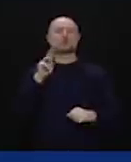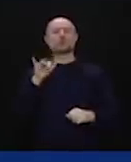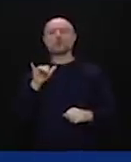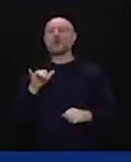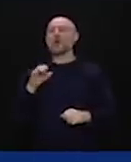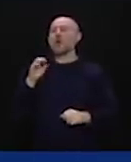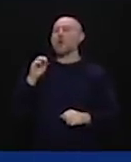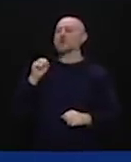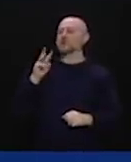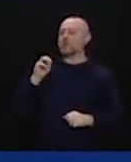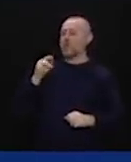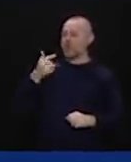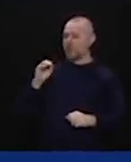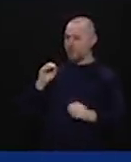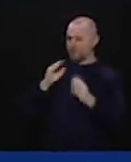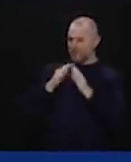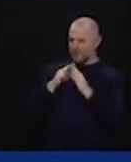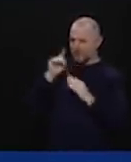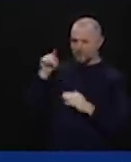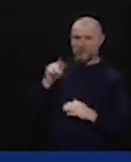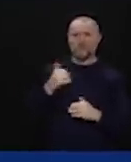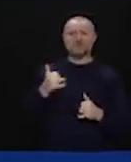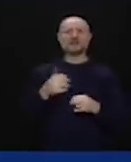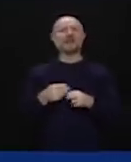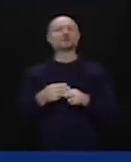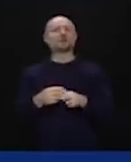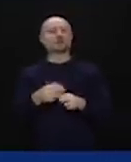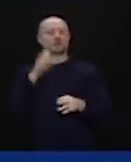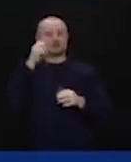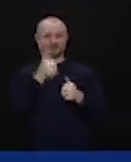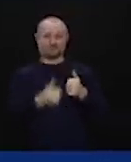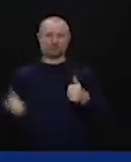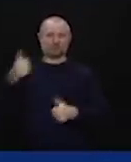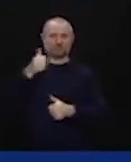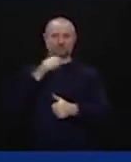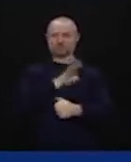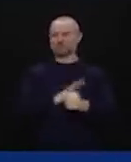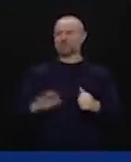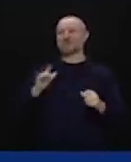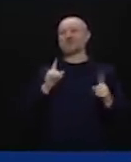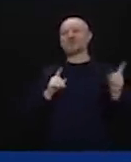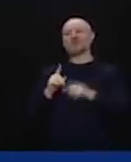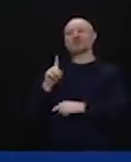she is now serving as interim SUNY chancellor, and that is Deborah Stanley.